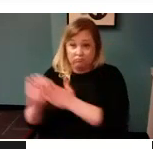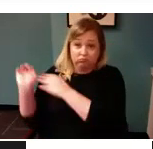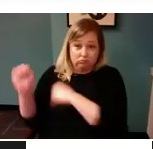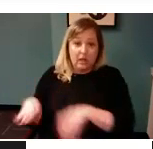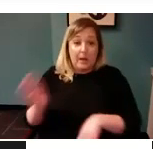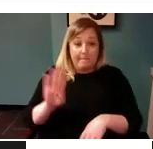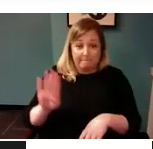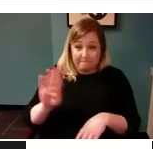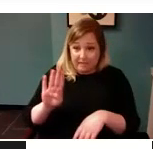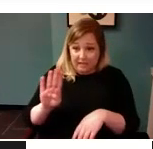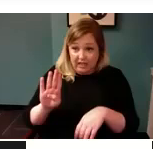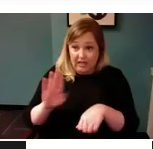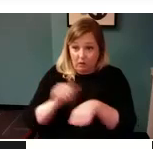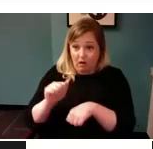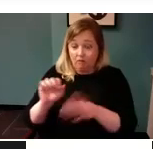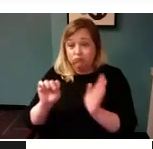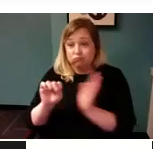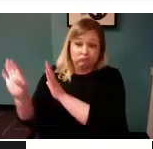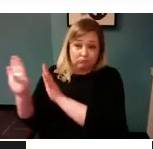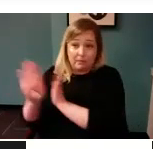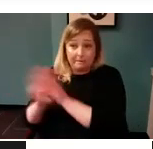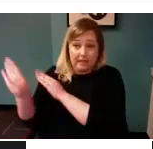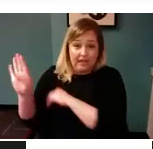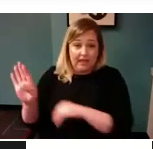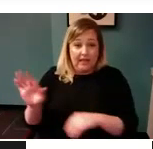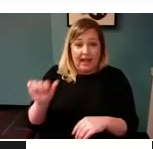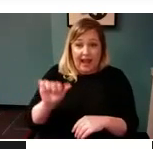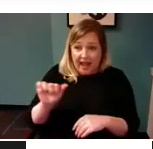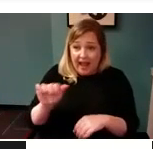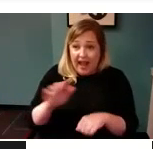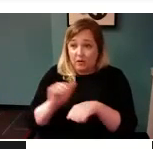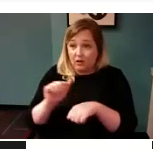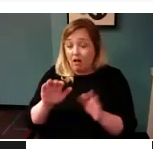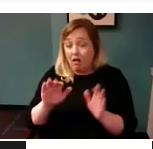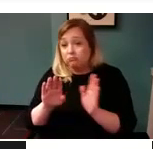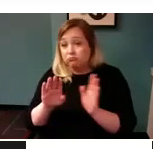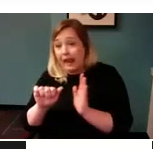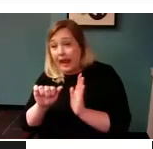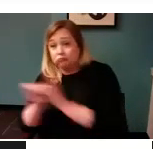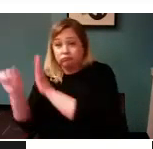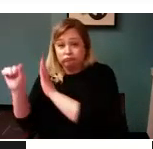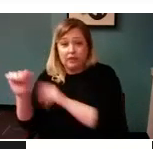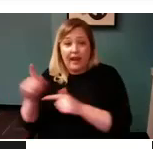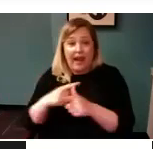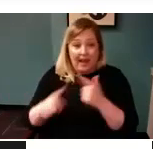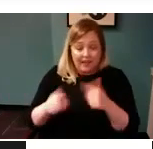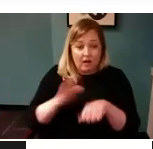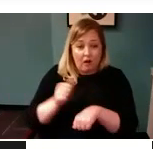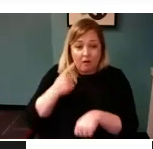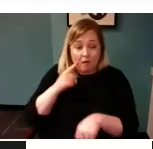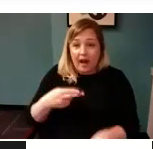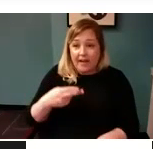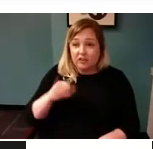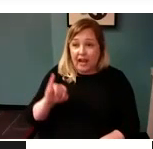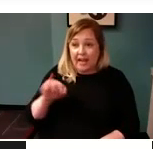thing. Then we call it for H, and that gives us HING. So that is the fourth component. G and I, we do not call explore because those are